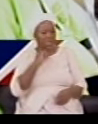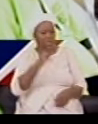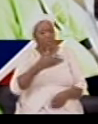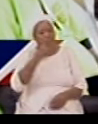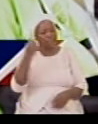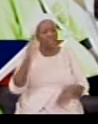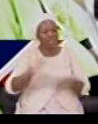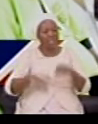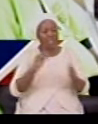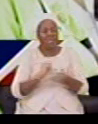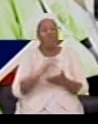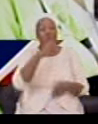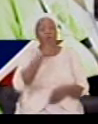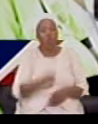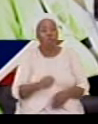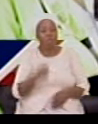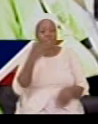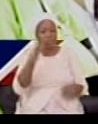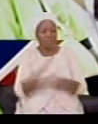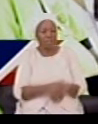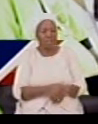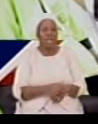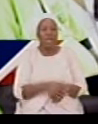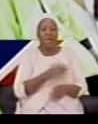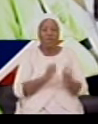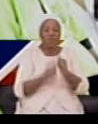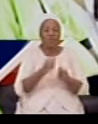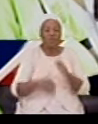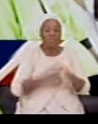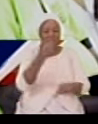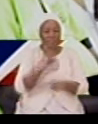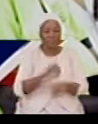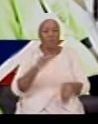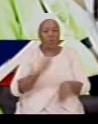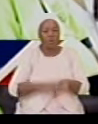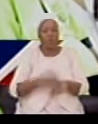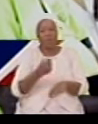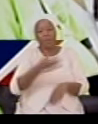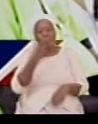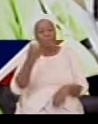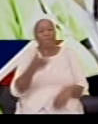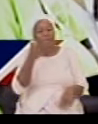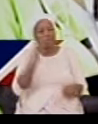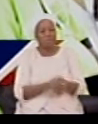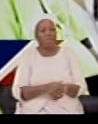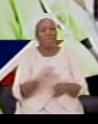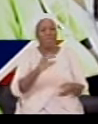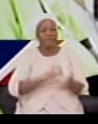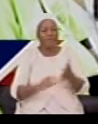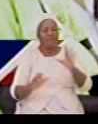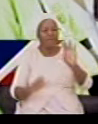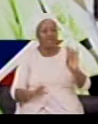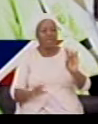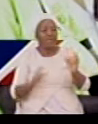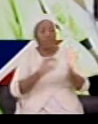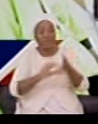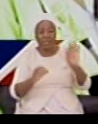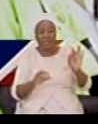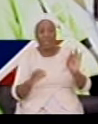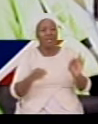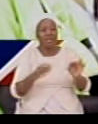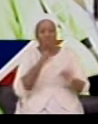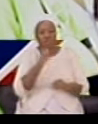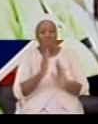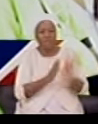established upon better promises. Look at verse 9. Not according to the covenant that I made with their